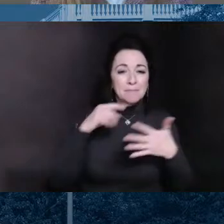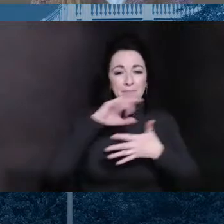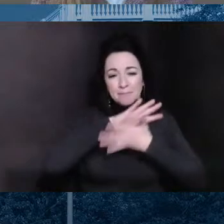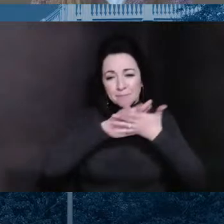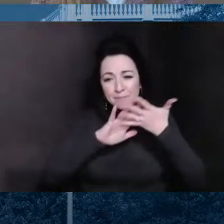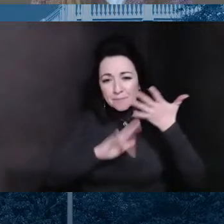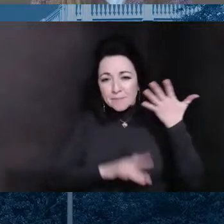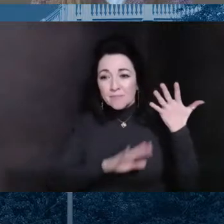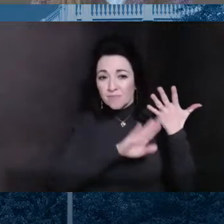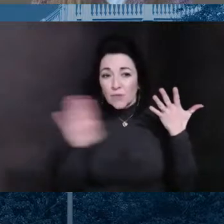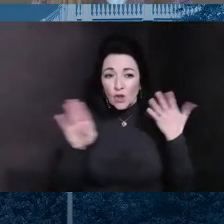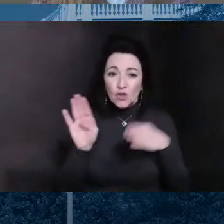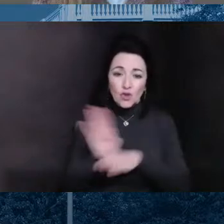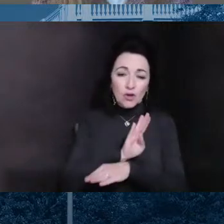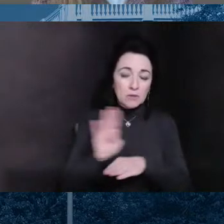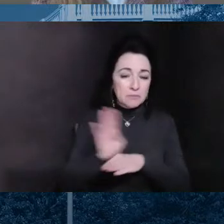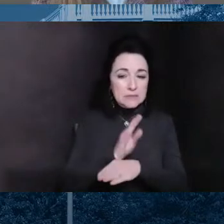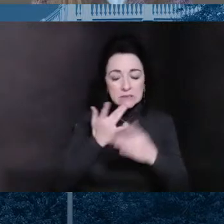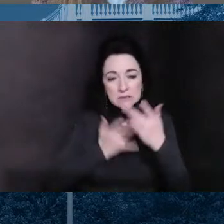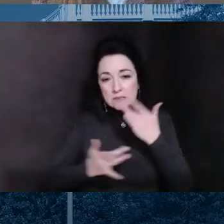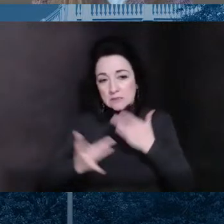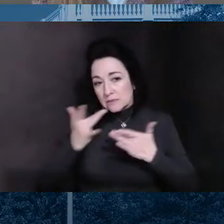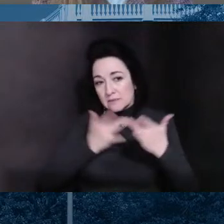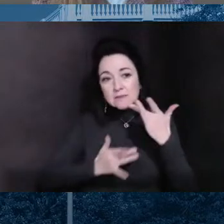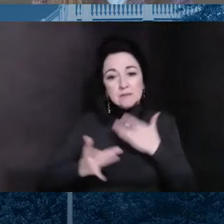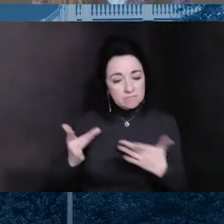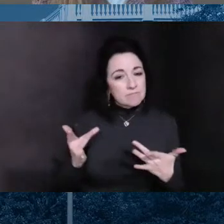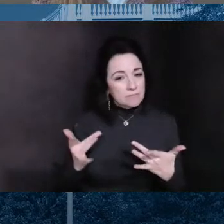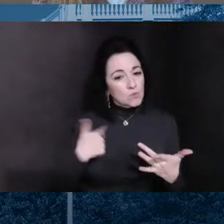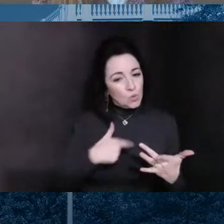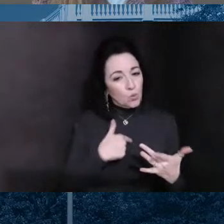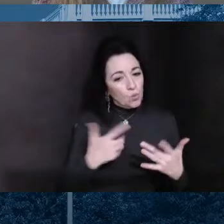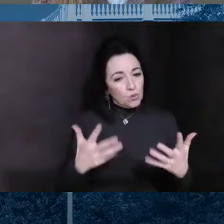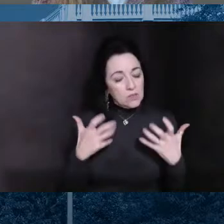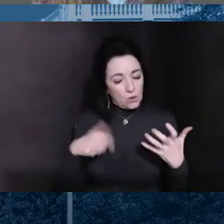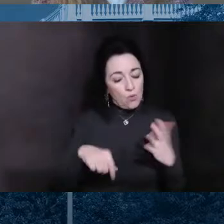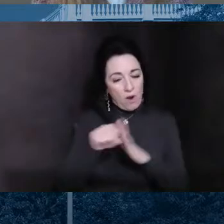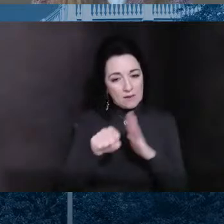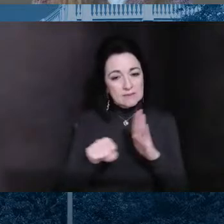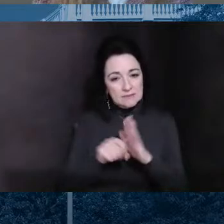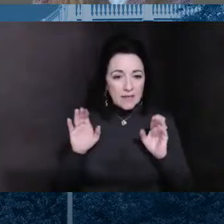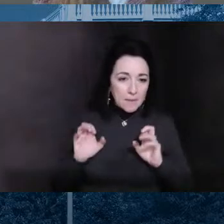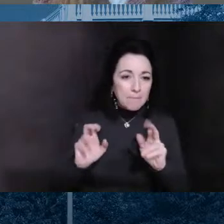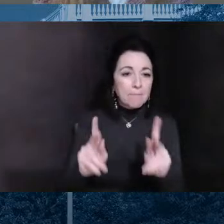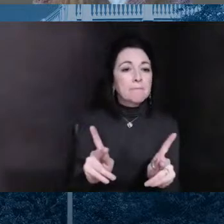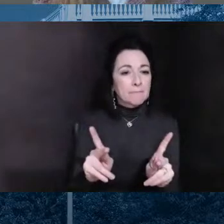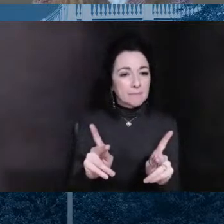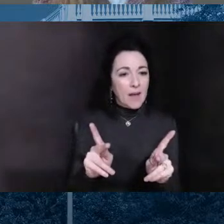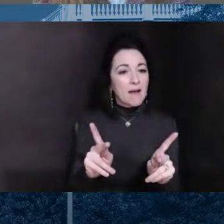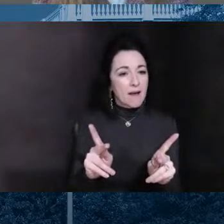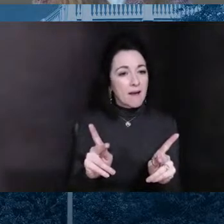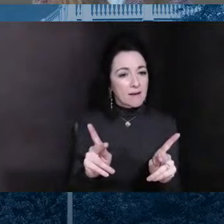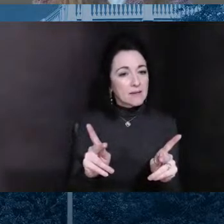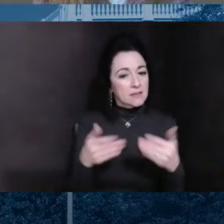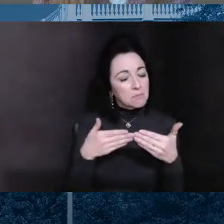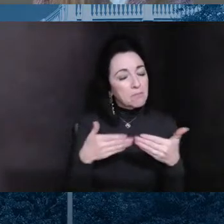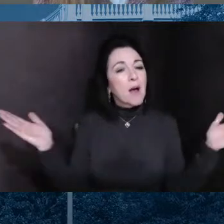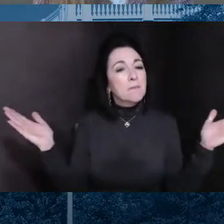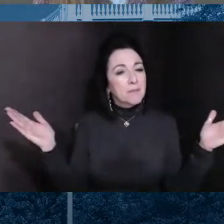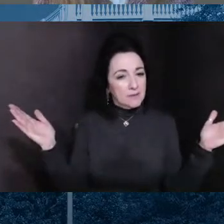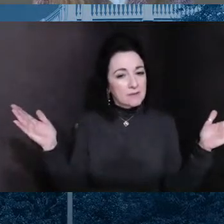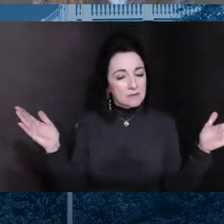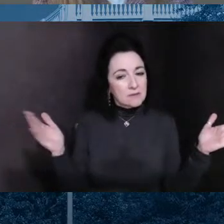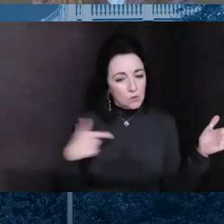And like I said, we're poised to accelerate into getting better in the spring, getting people vaccinated, making sure we're